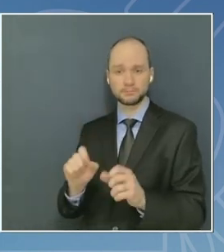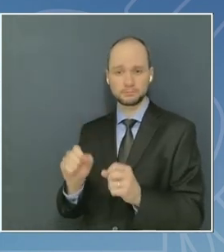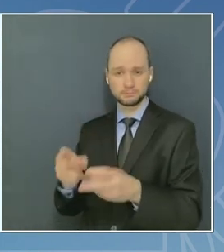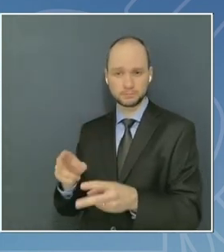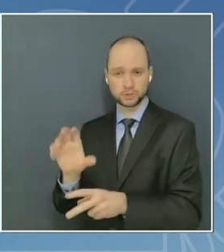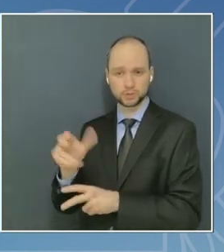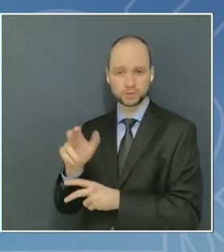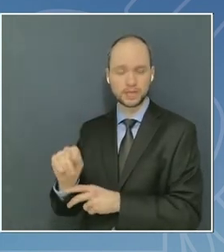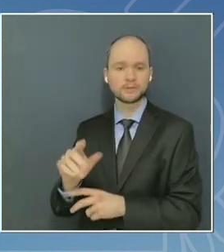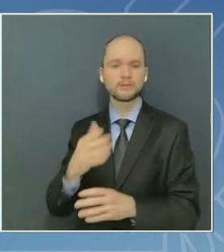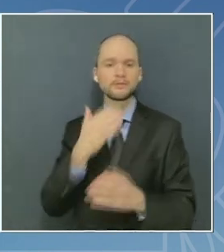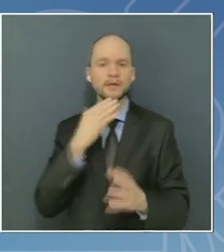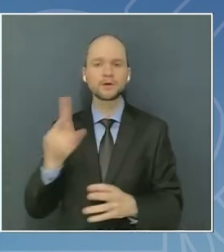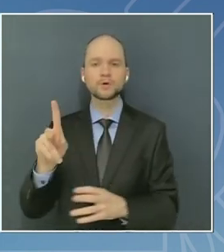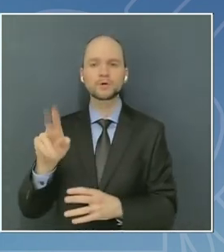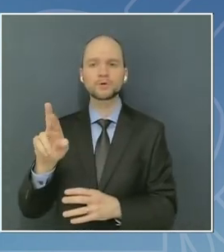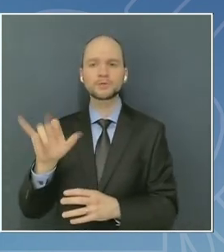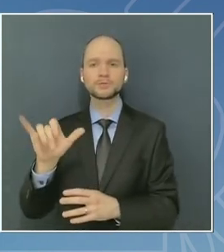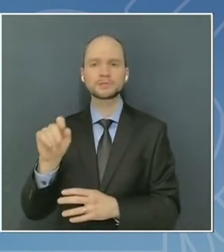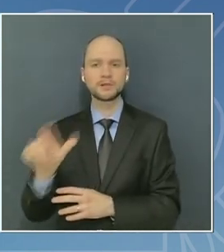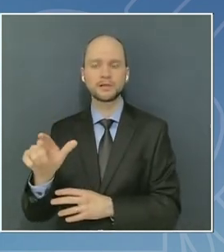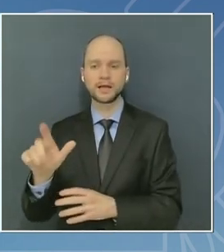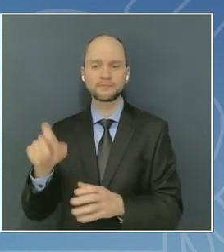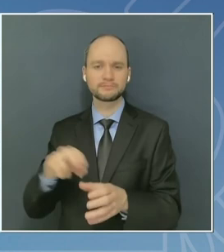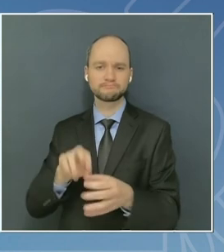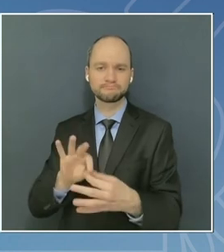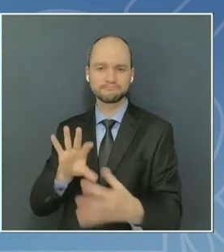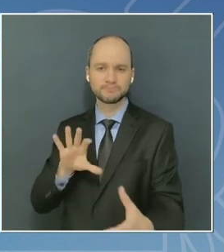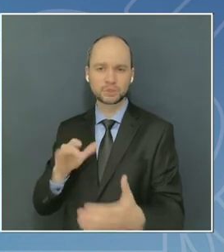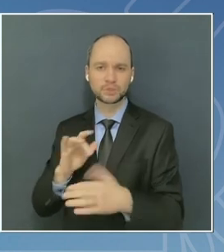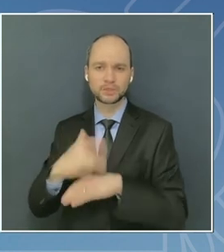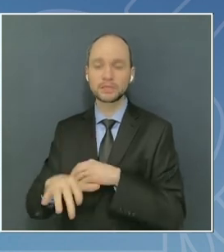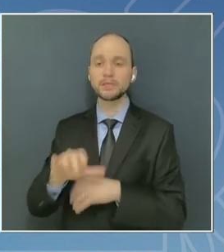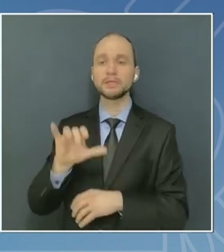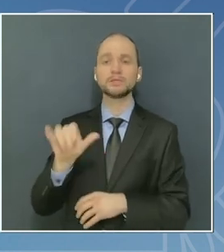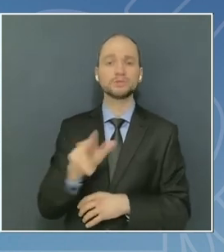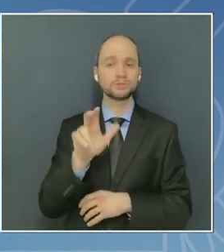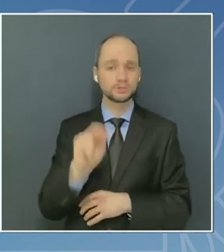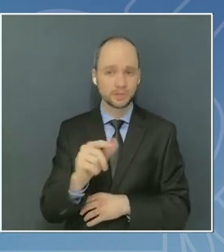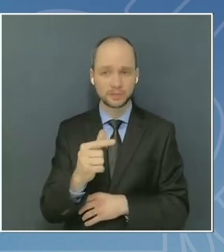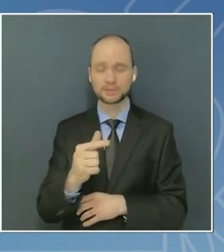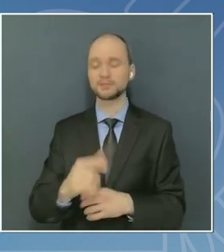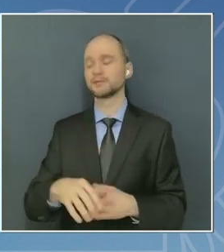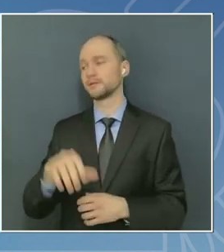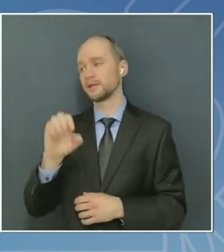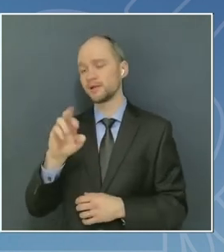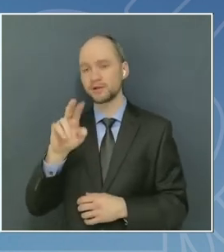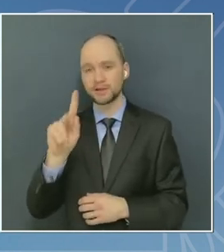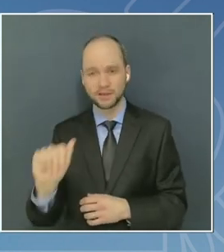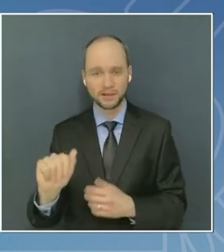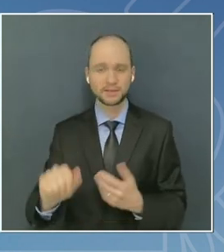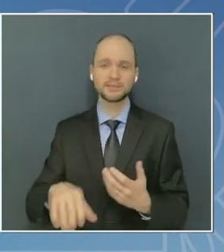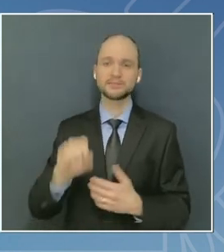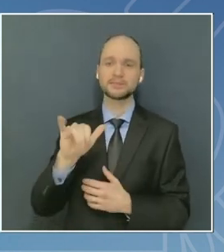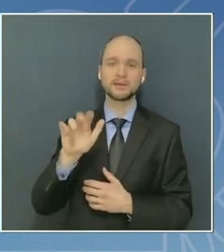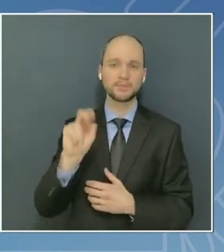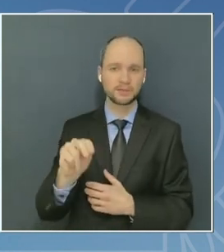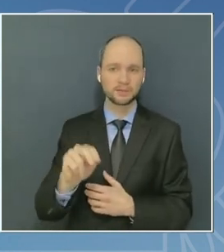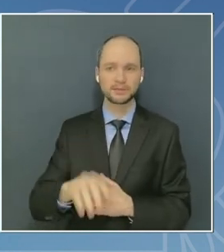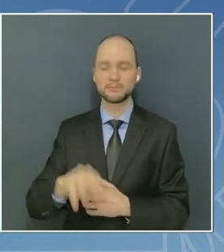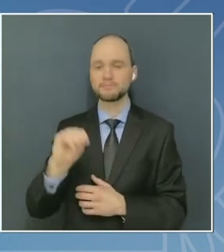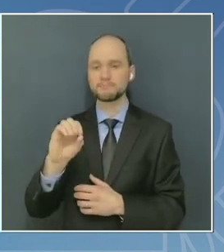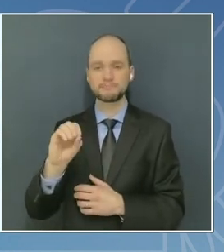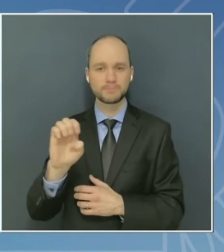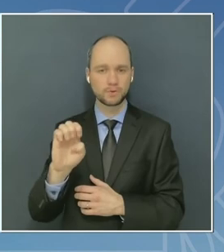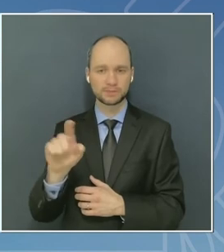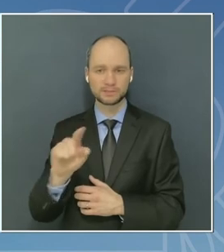believe had to drop early, Jung, Erica, Simon, Amanda, Mosey Nguyen, Sreiran,